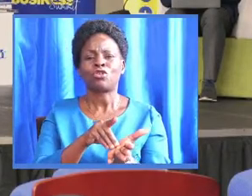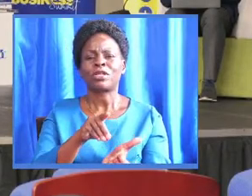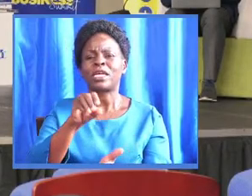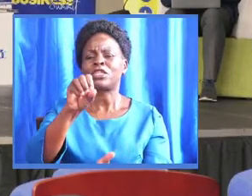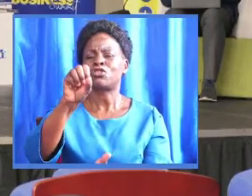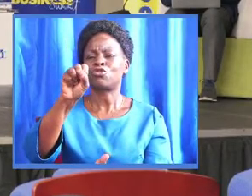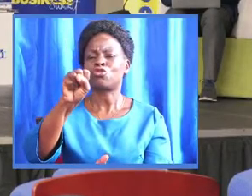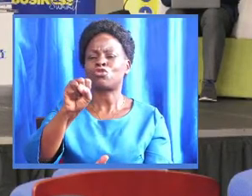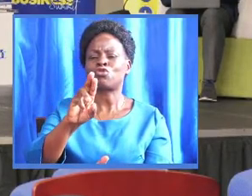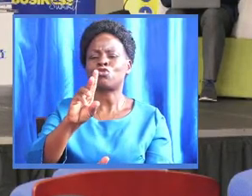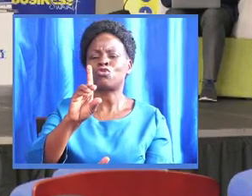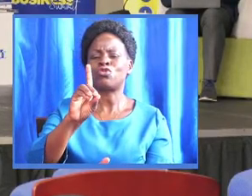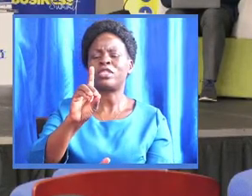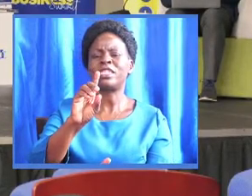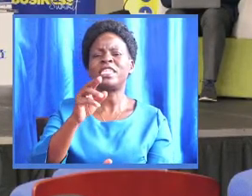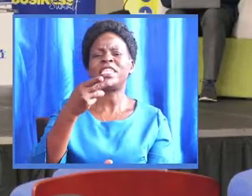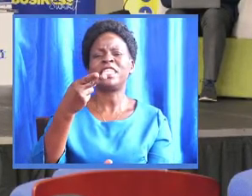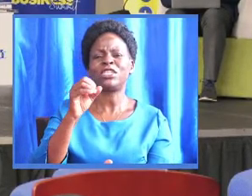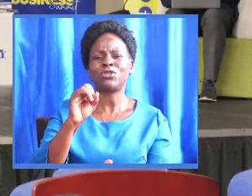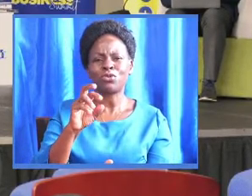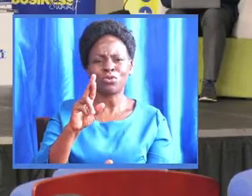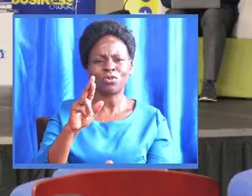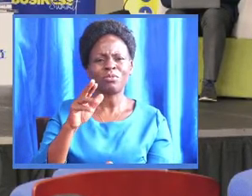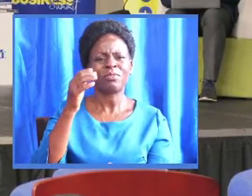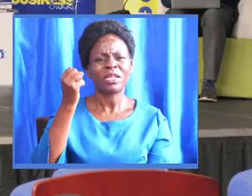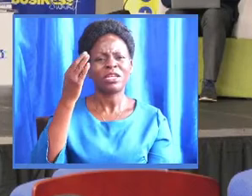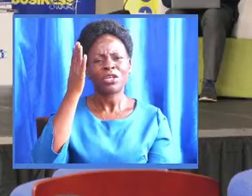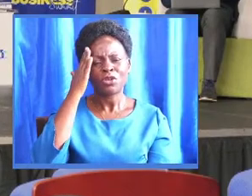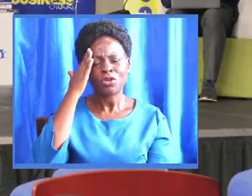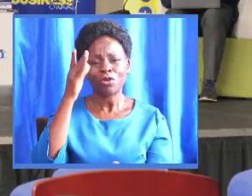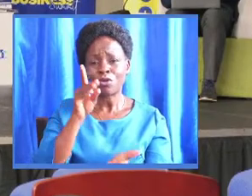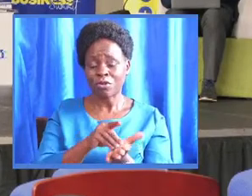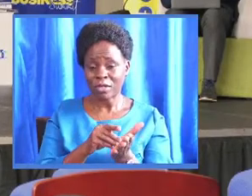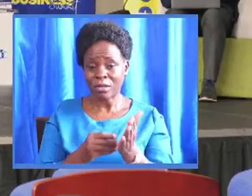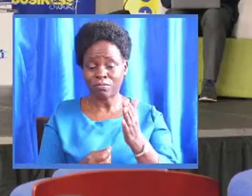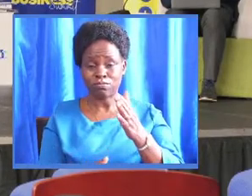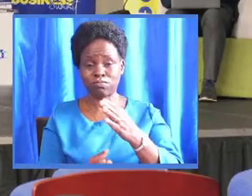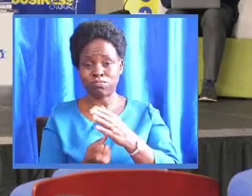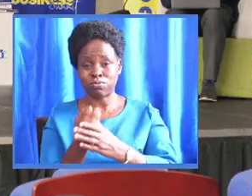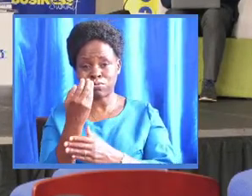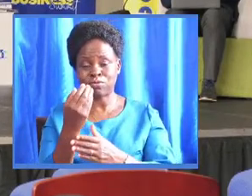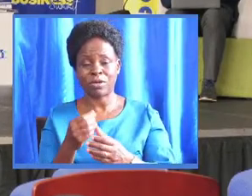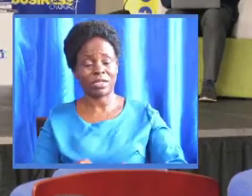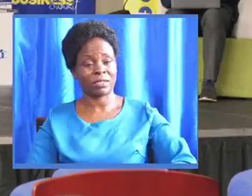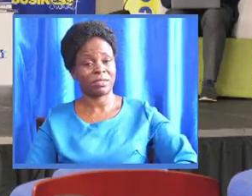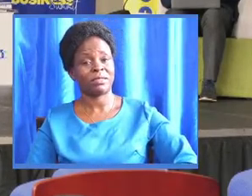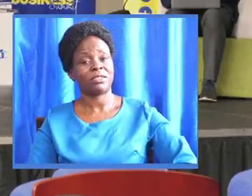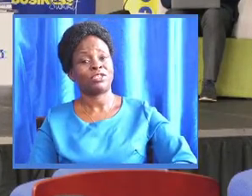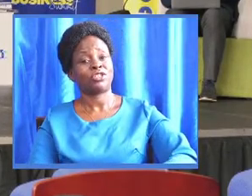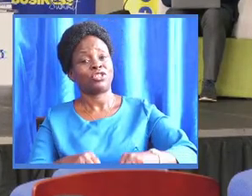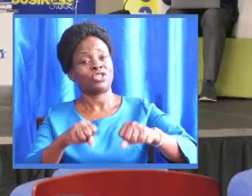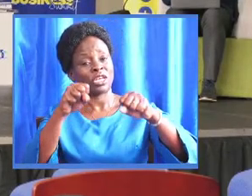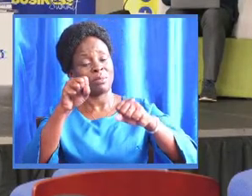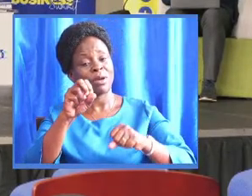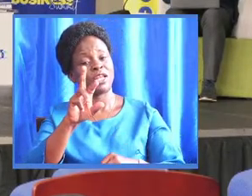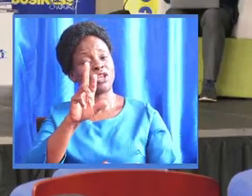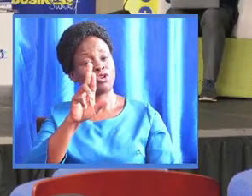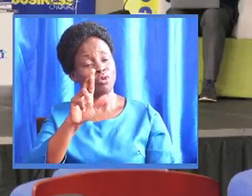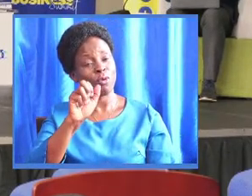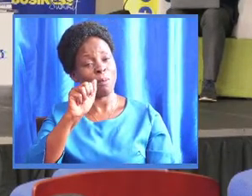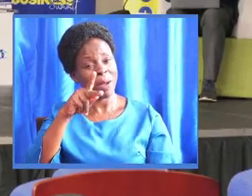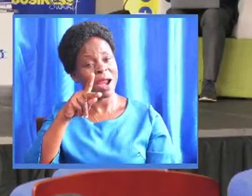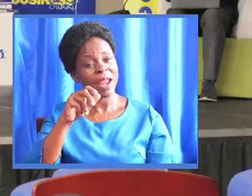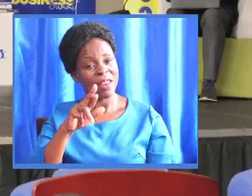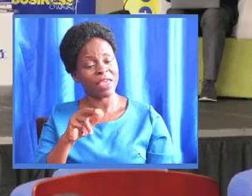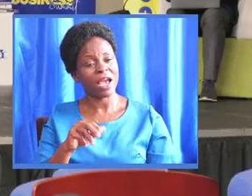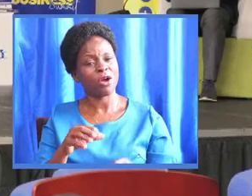Rupareyya. Many of you are familiar with this name. Dr. Sudhir is the founder and chairman of the Rupareyya Group with huge investments